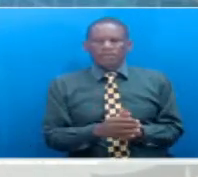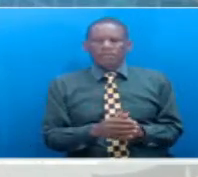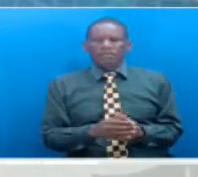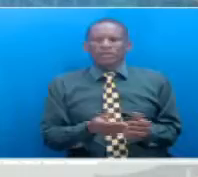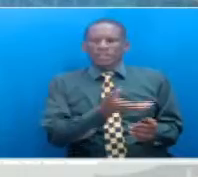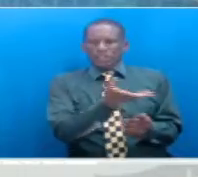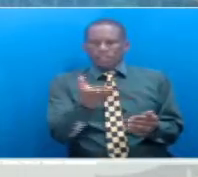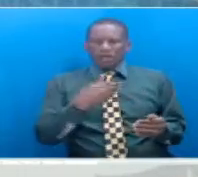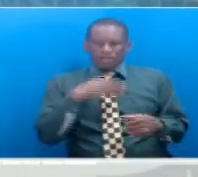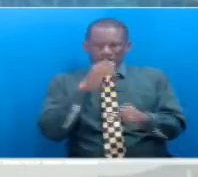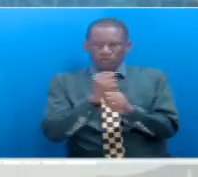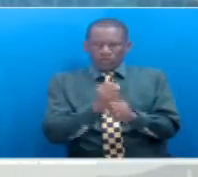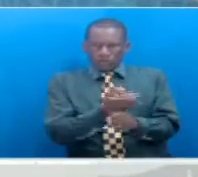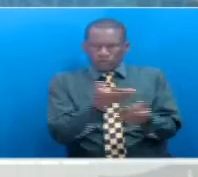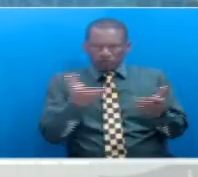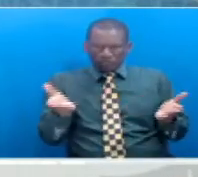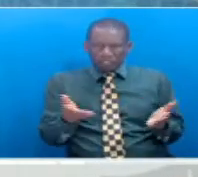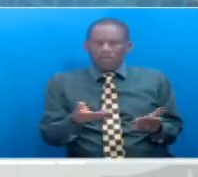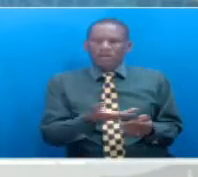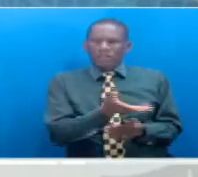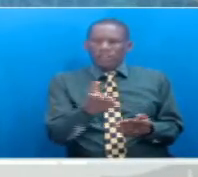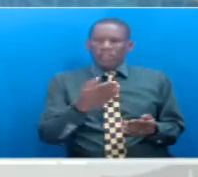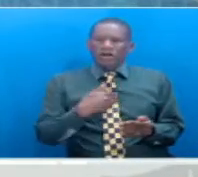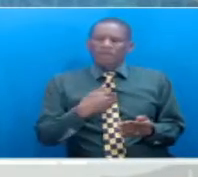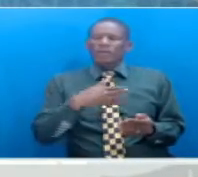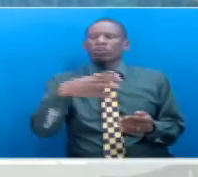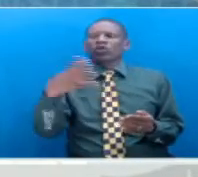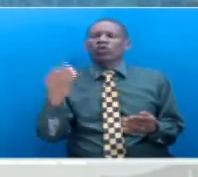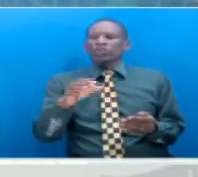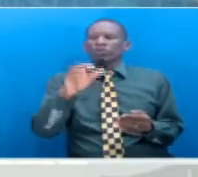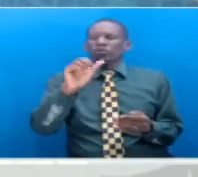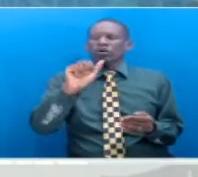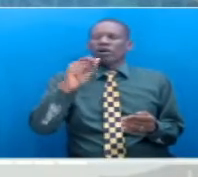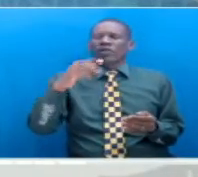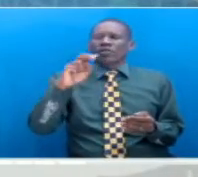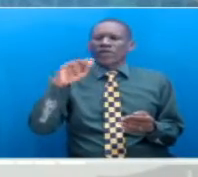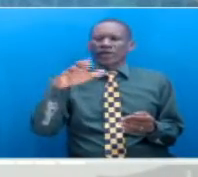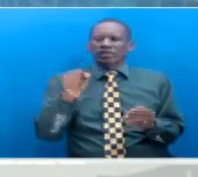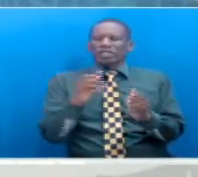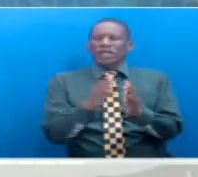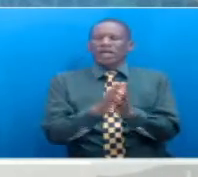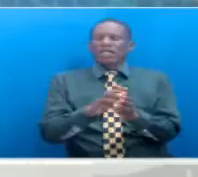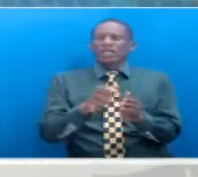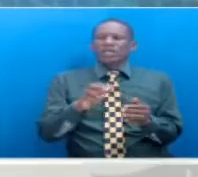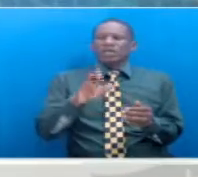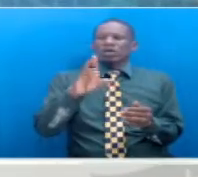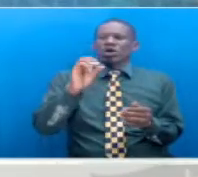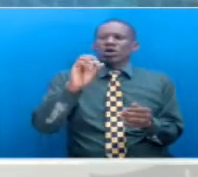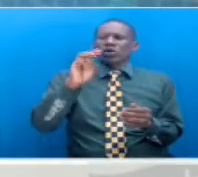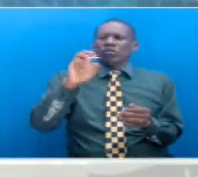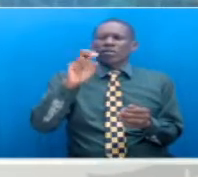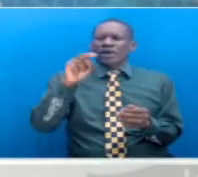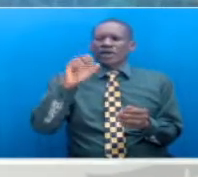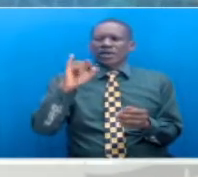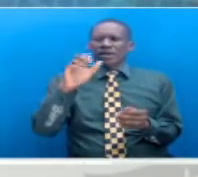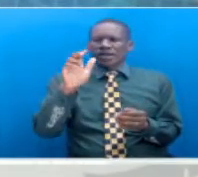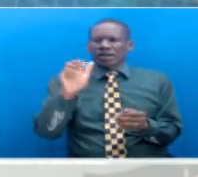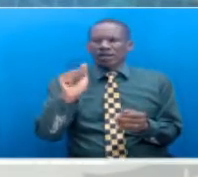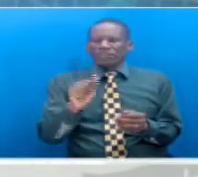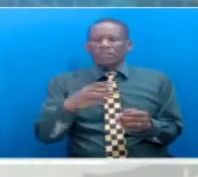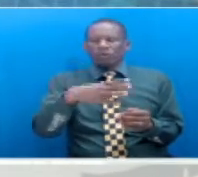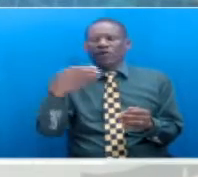have been dealing with these things. They have been going to Athens and Romania. I think they have gone about twice or